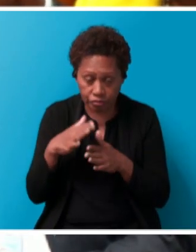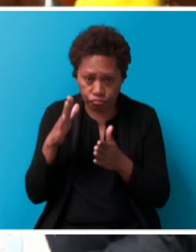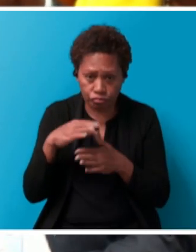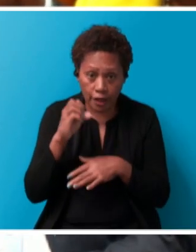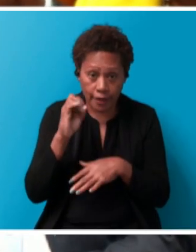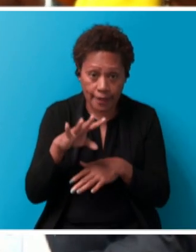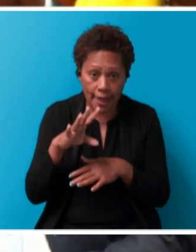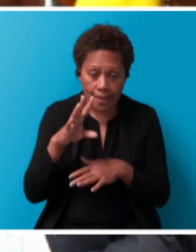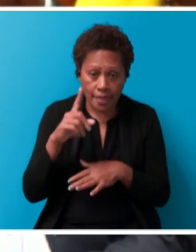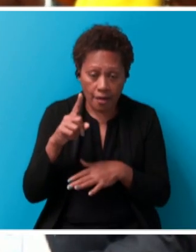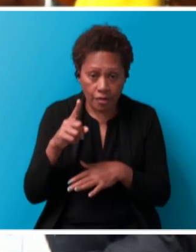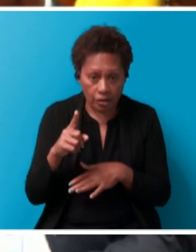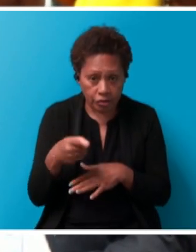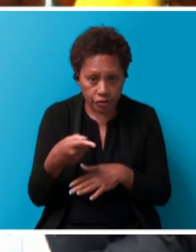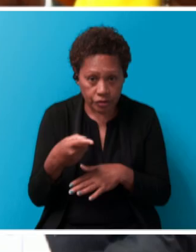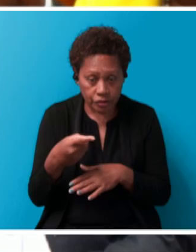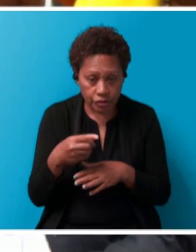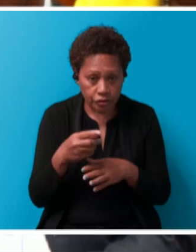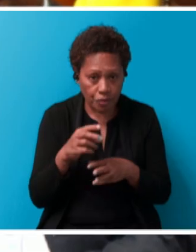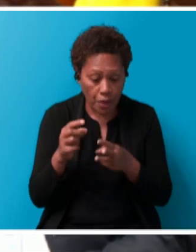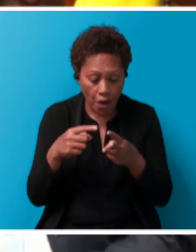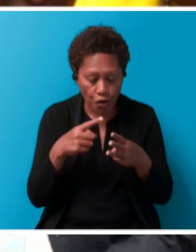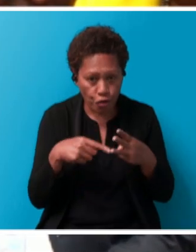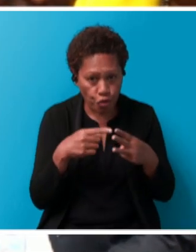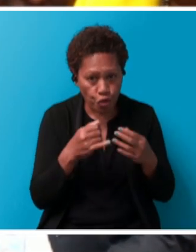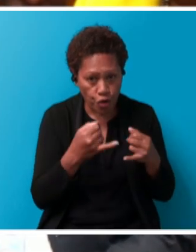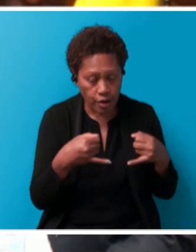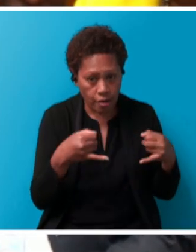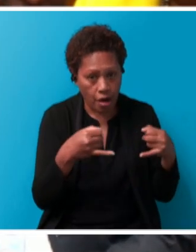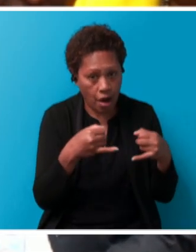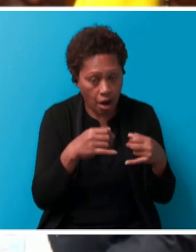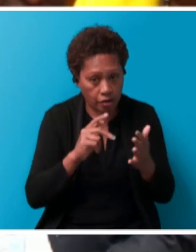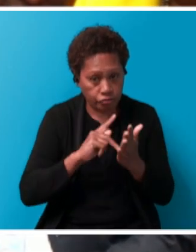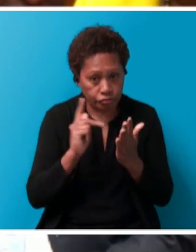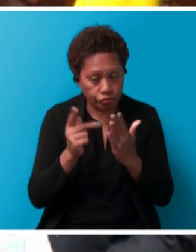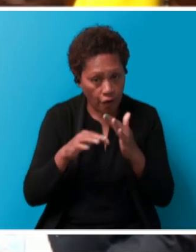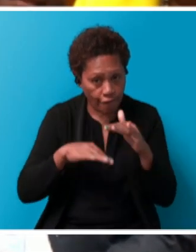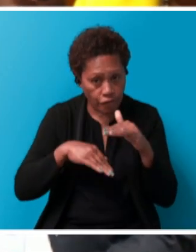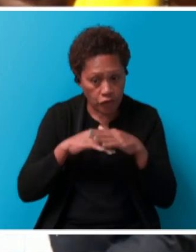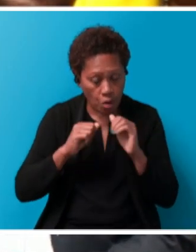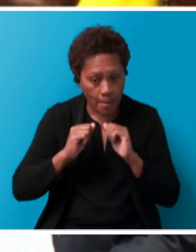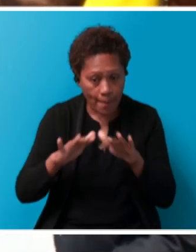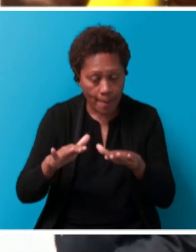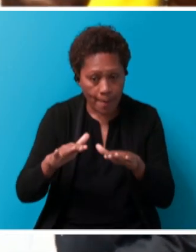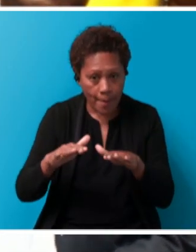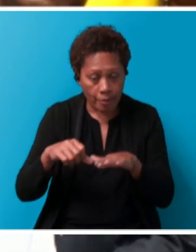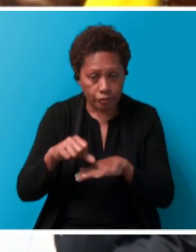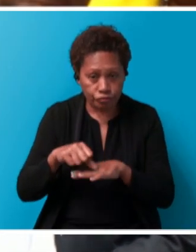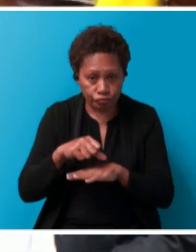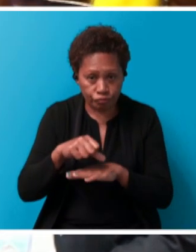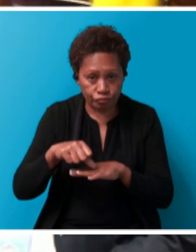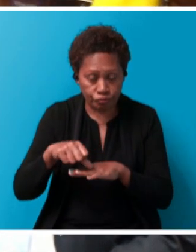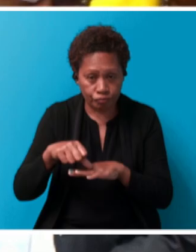islands. The project will be fully completed and operational by April. It's a critical